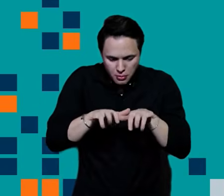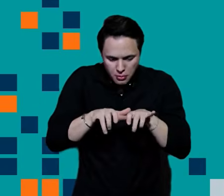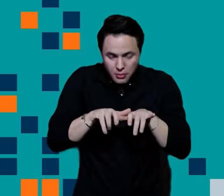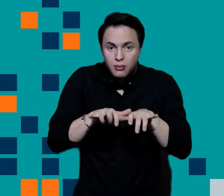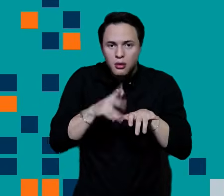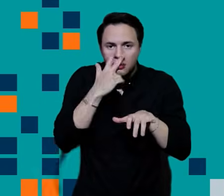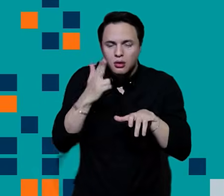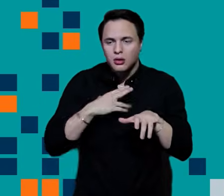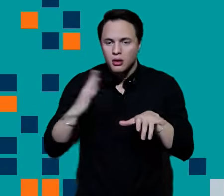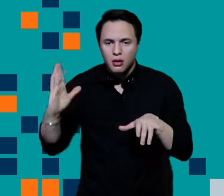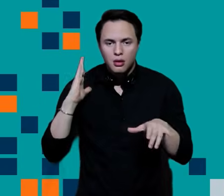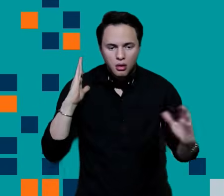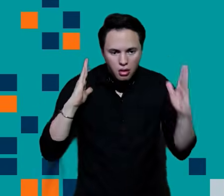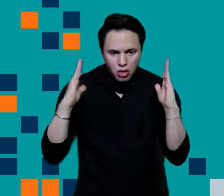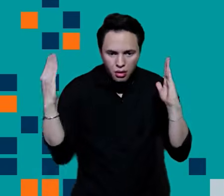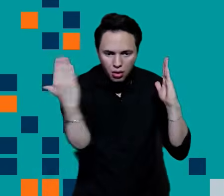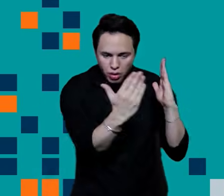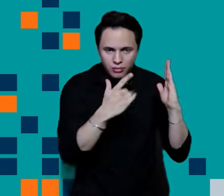many